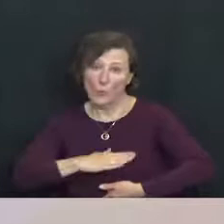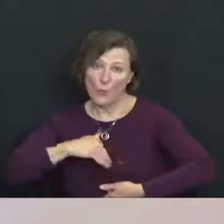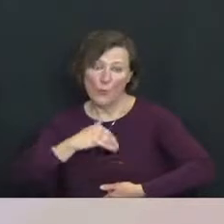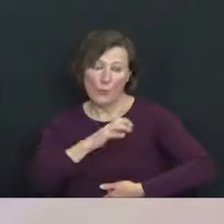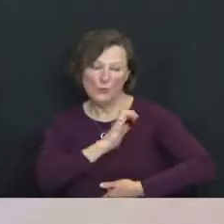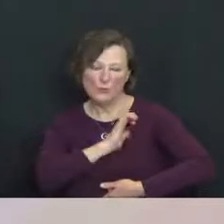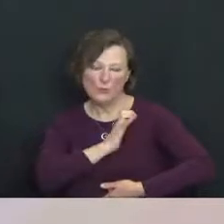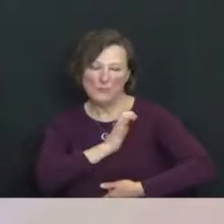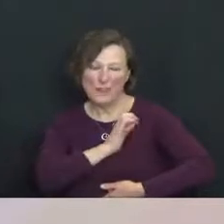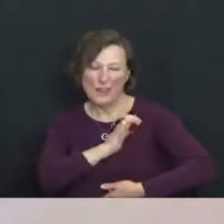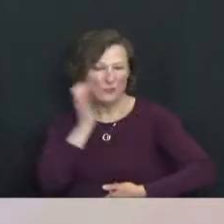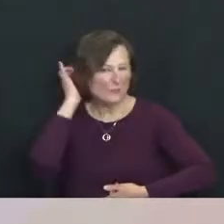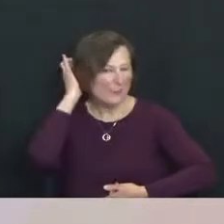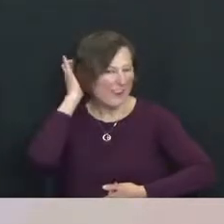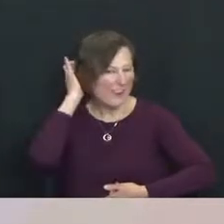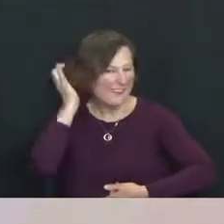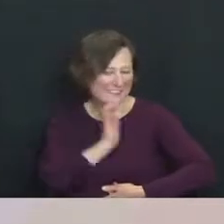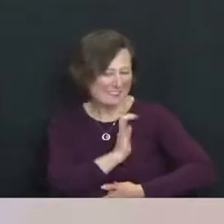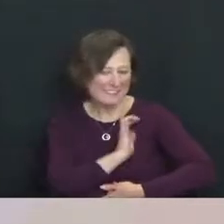scratching,